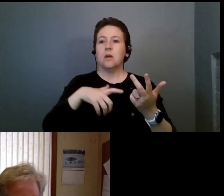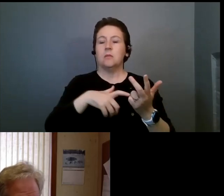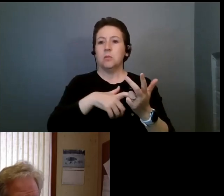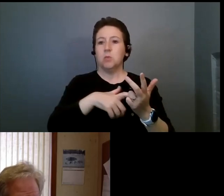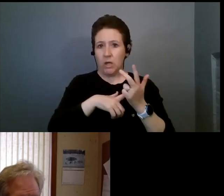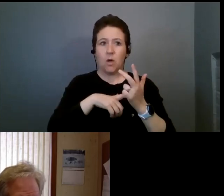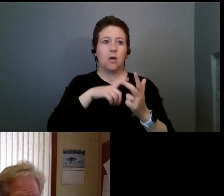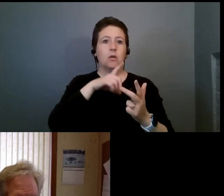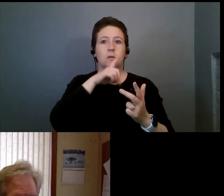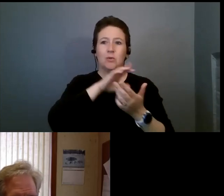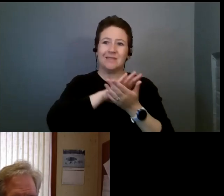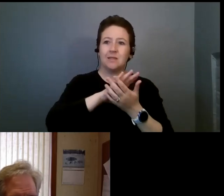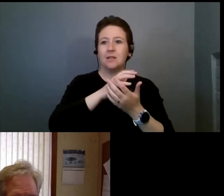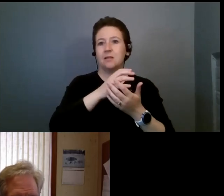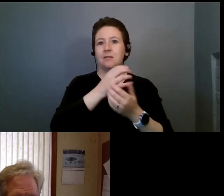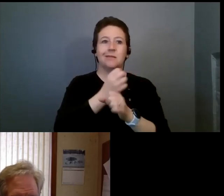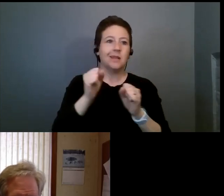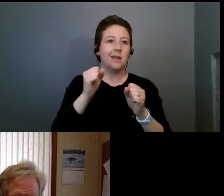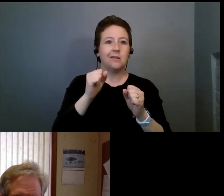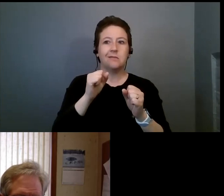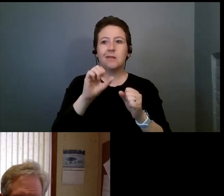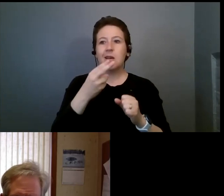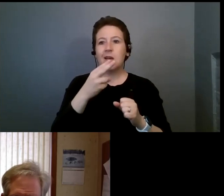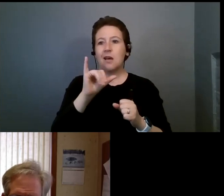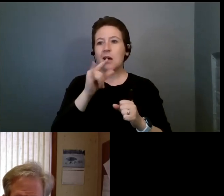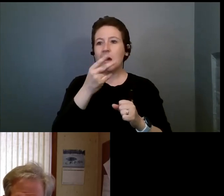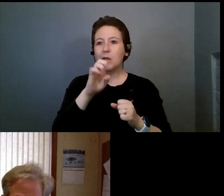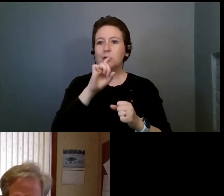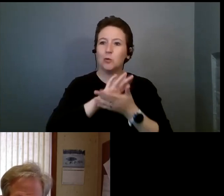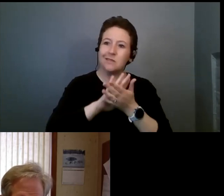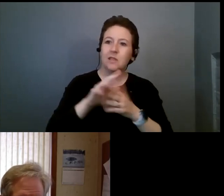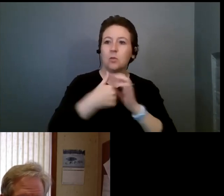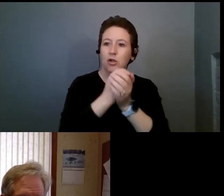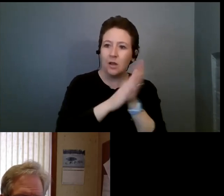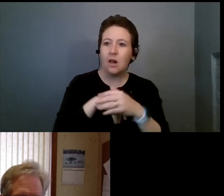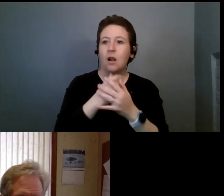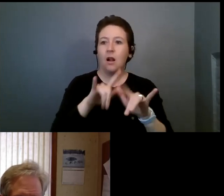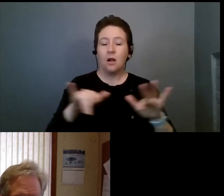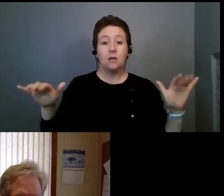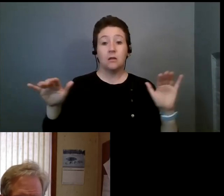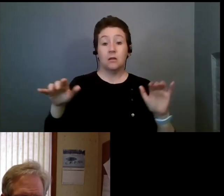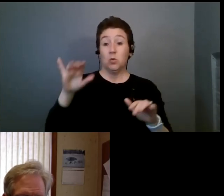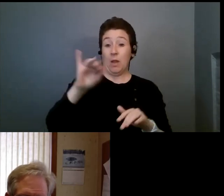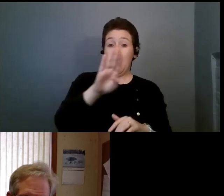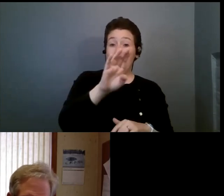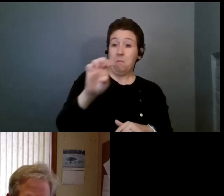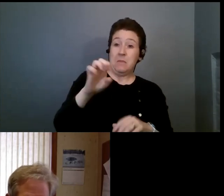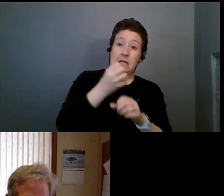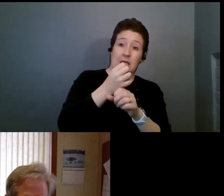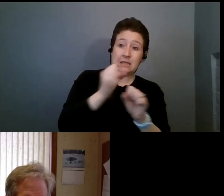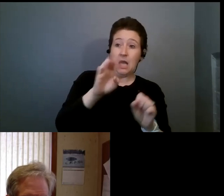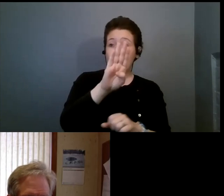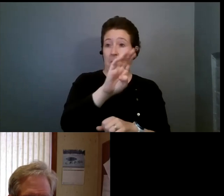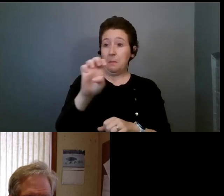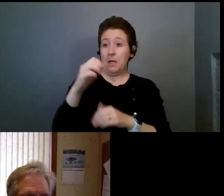safe hygiene practices and a number of other things. The promise is the promise. There's